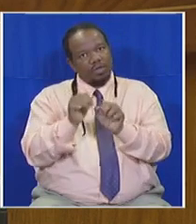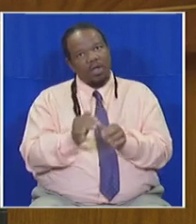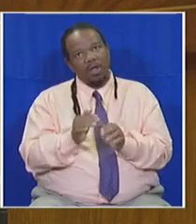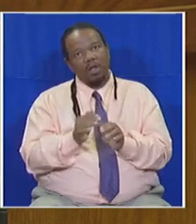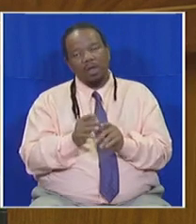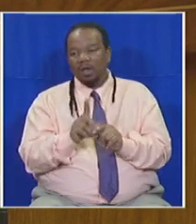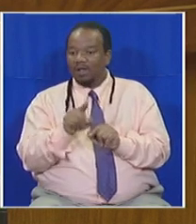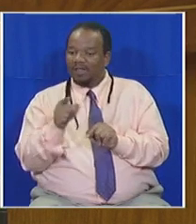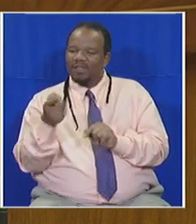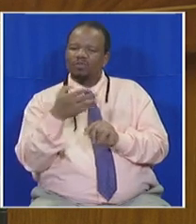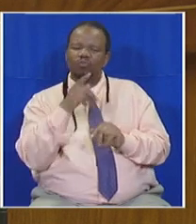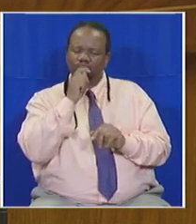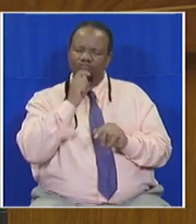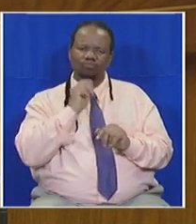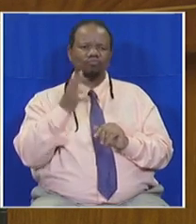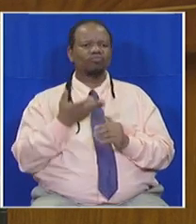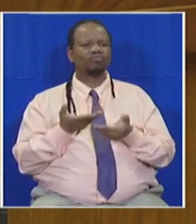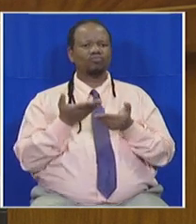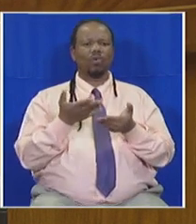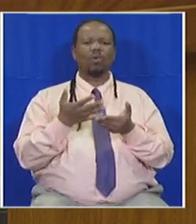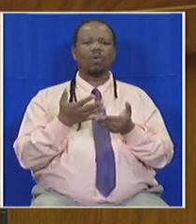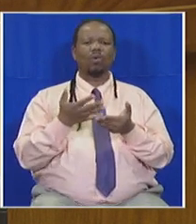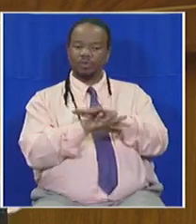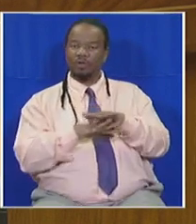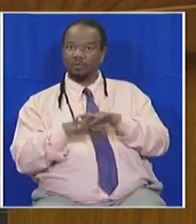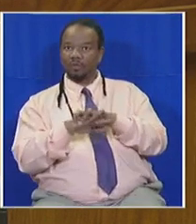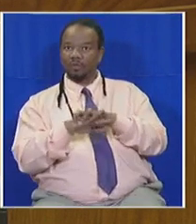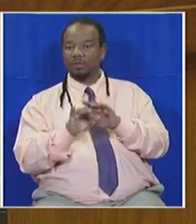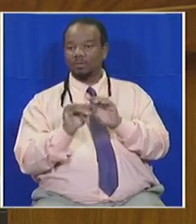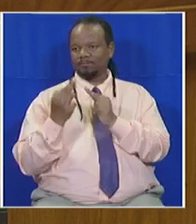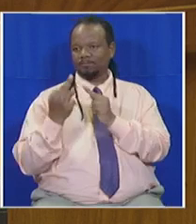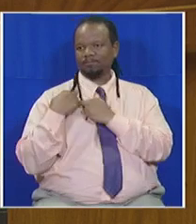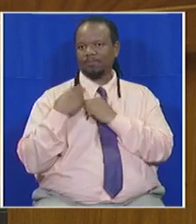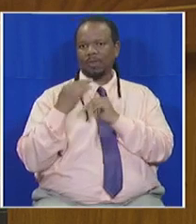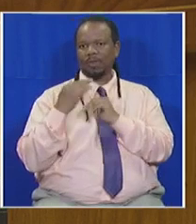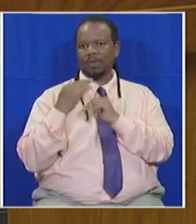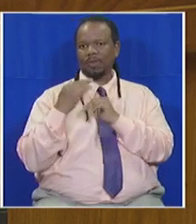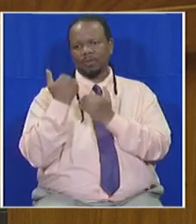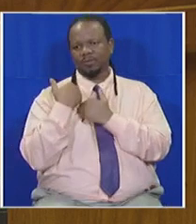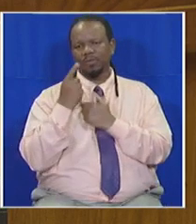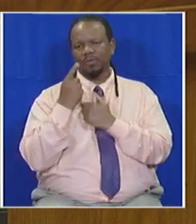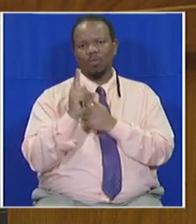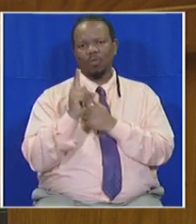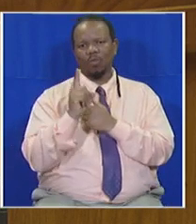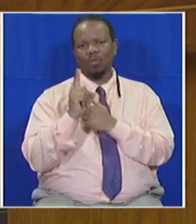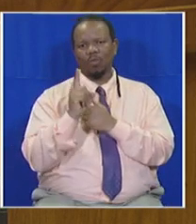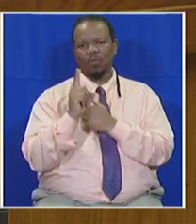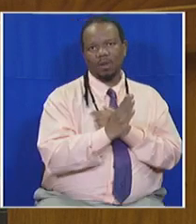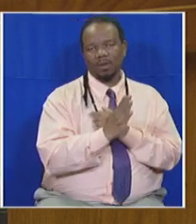transparency, accountability, and appropriate lines of responsibility, ensured management of